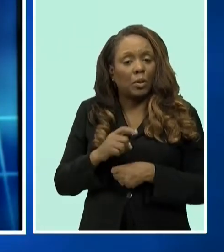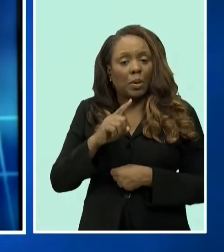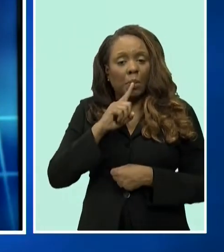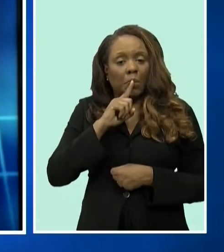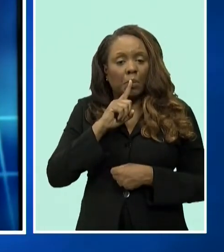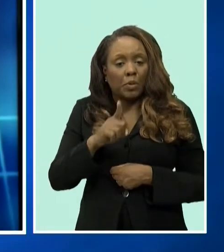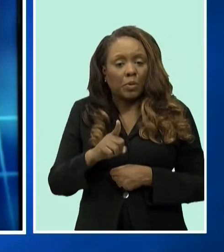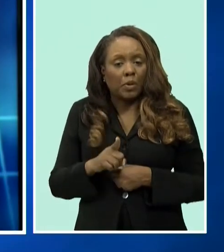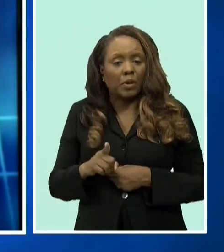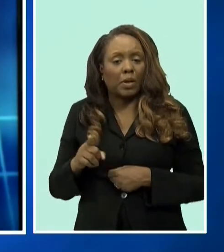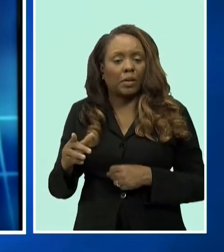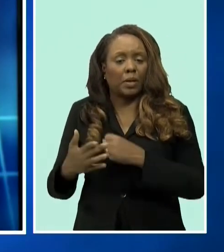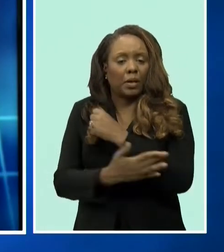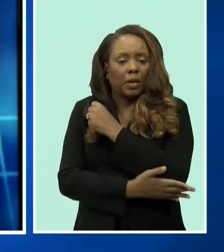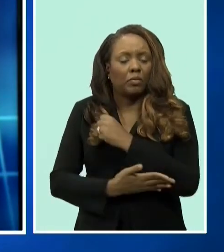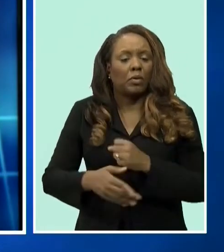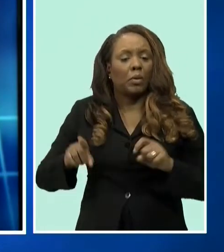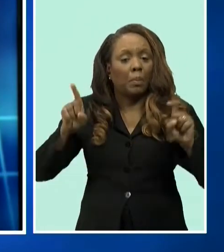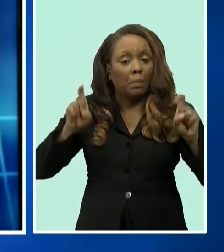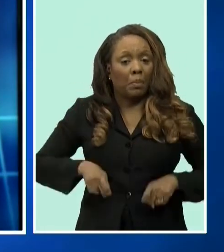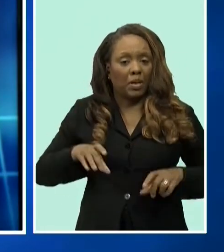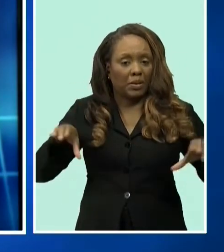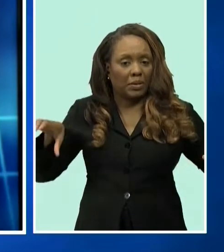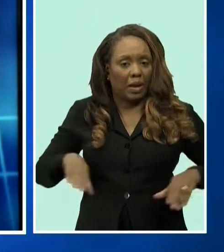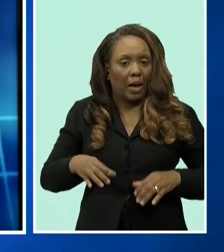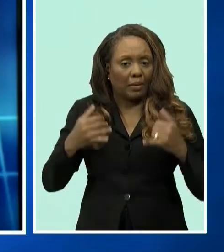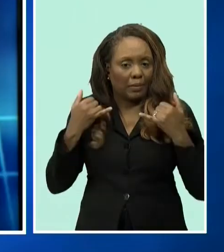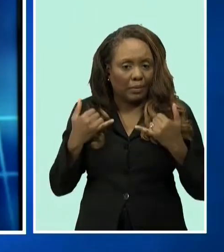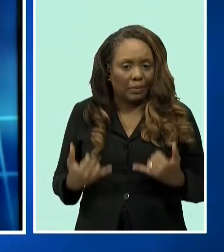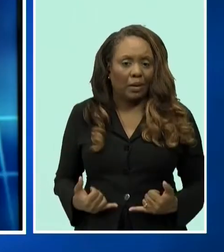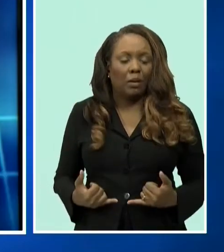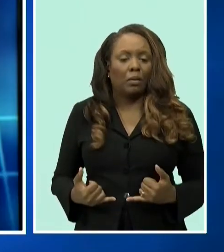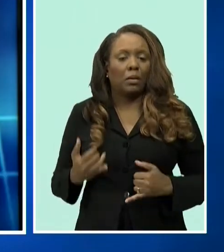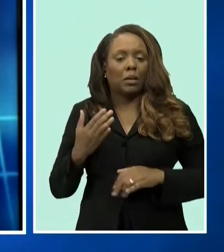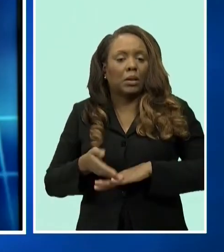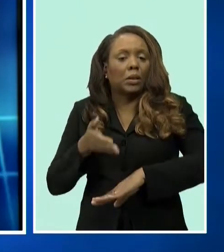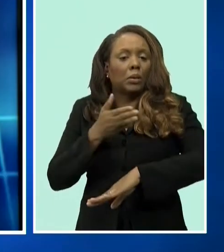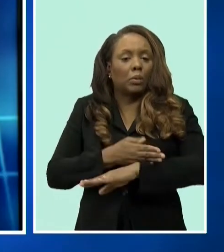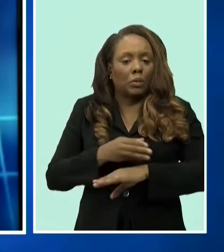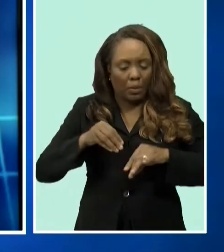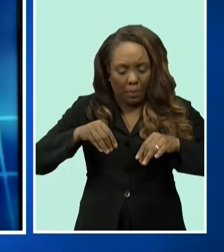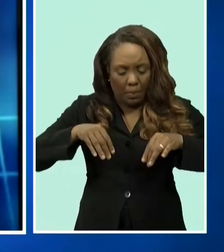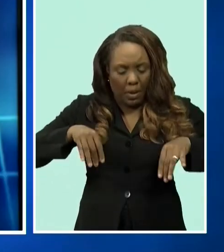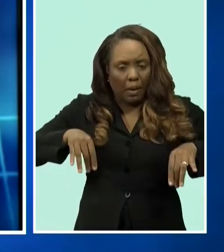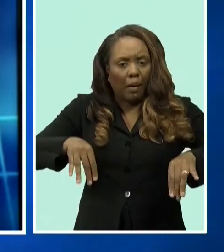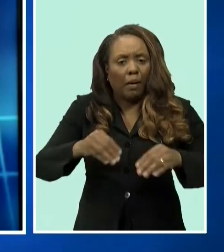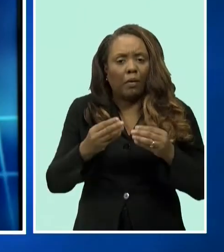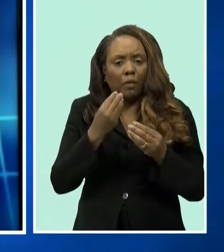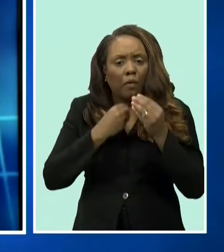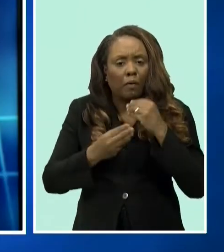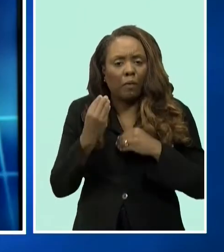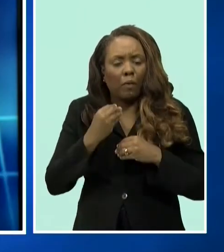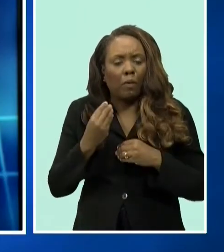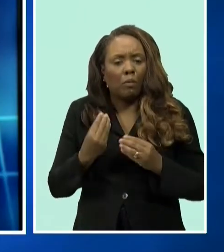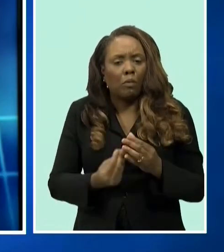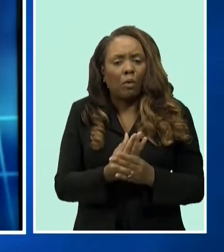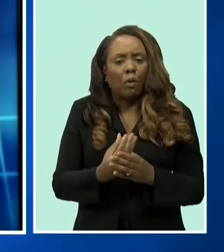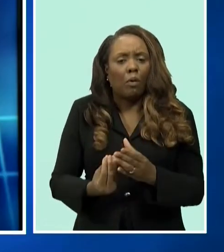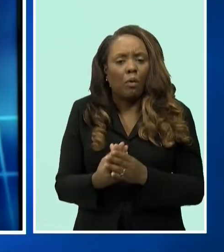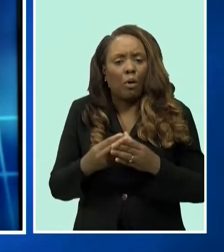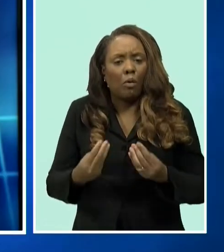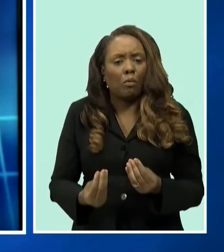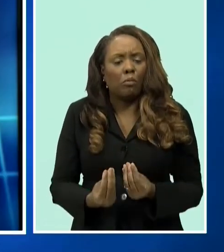agricultural productivity, and expanding agribusiness opportunities that countries must act now to boost food security or